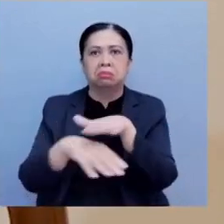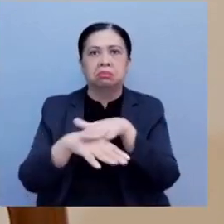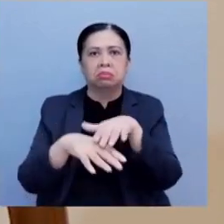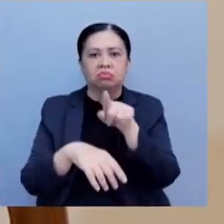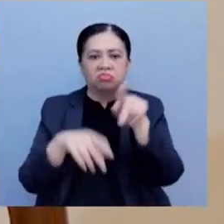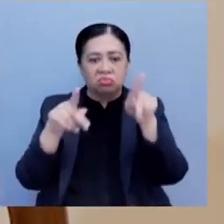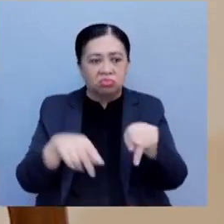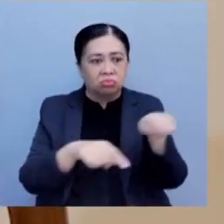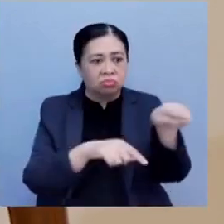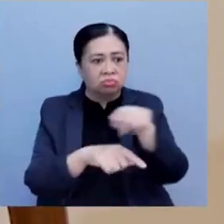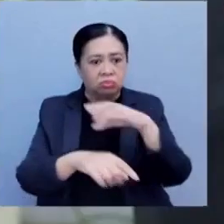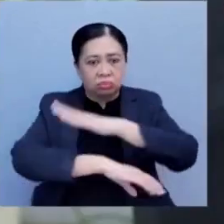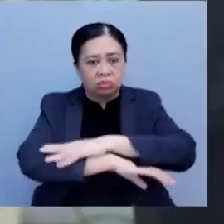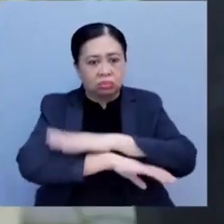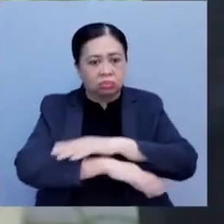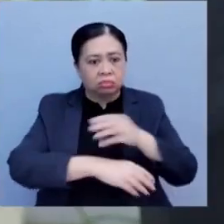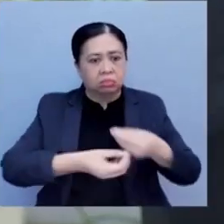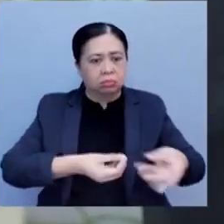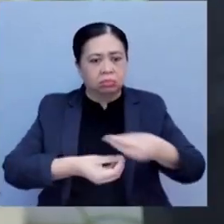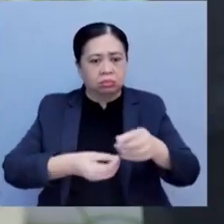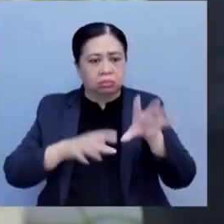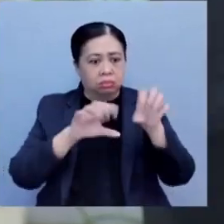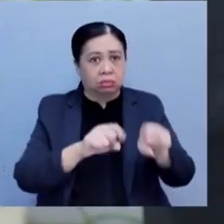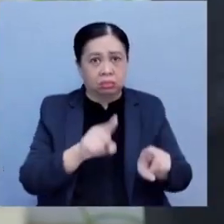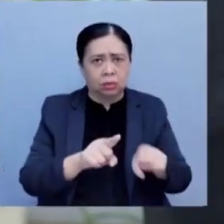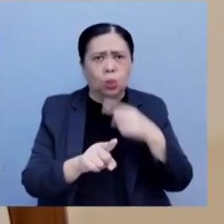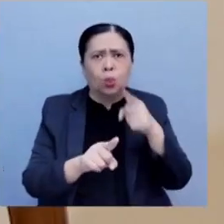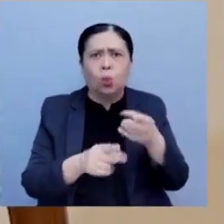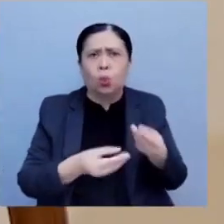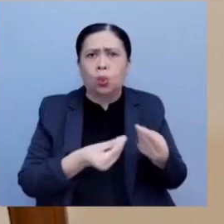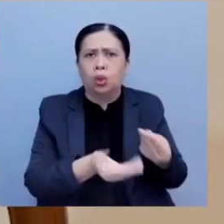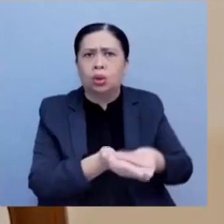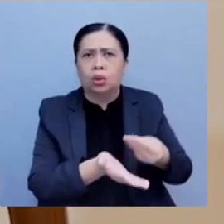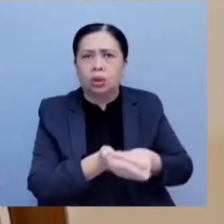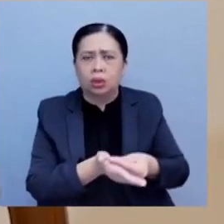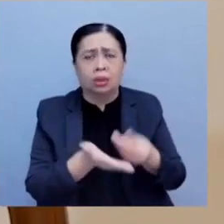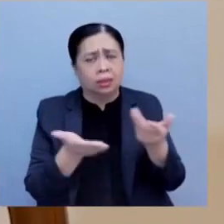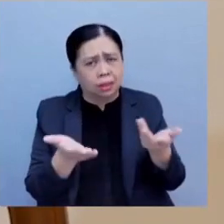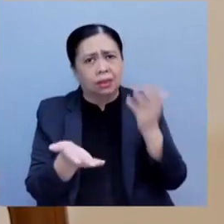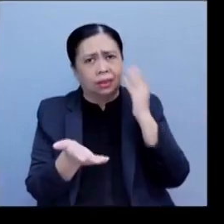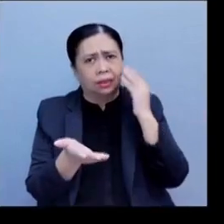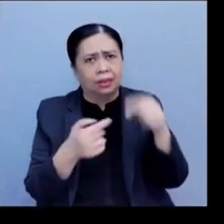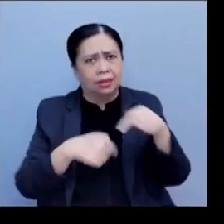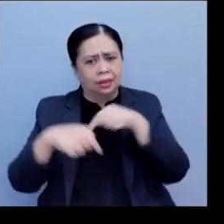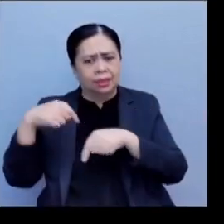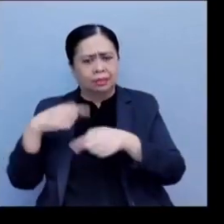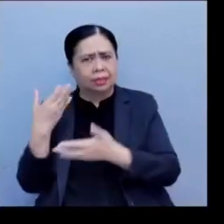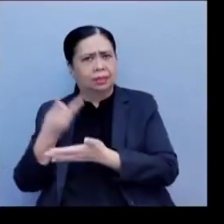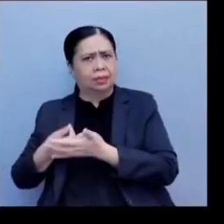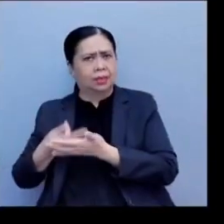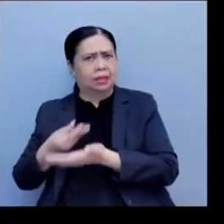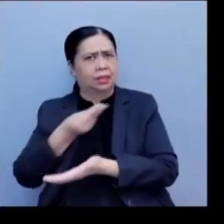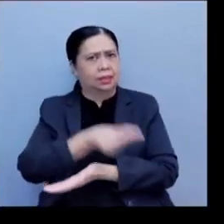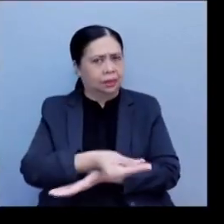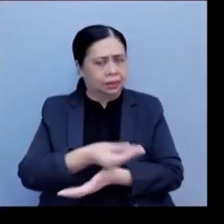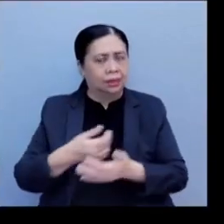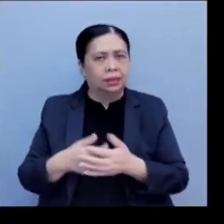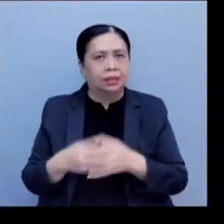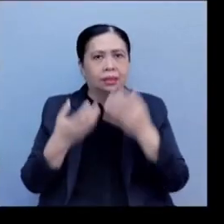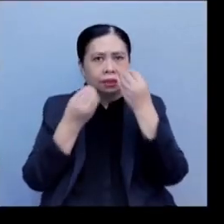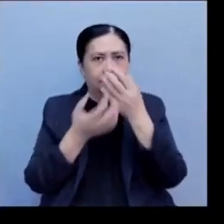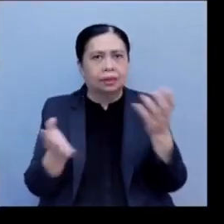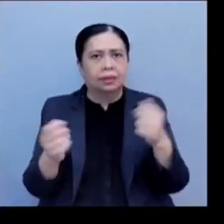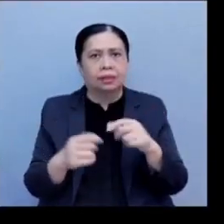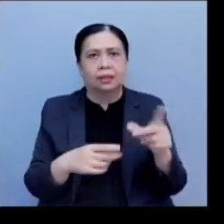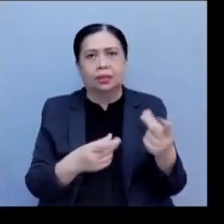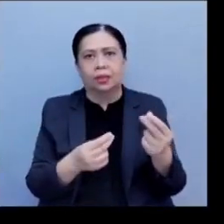mismong lamesa na namimigay ng envelope. Sino ang nasa likod nun? Siyempre may mga pinanggalingan po yung pera. COMELEC has been alerted about the illegal